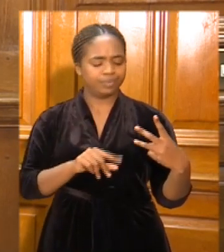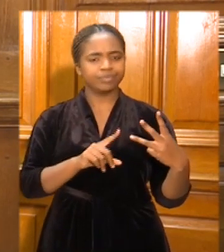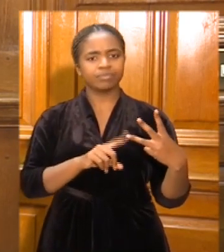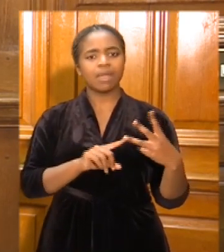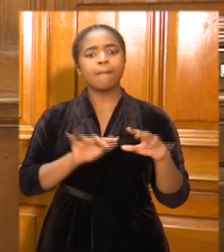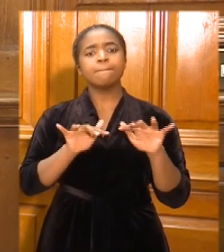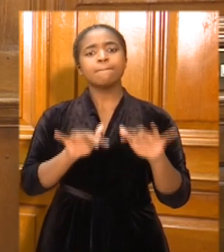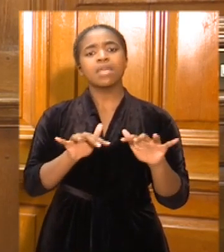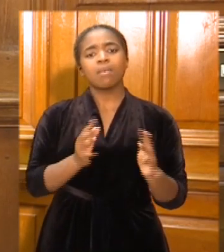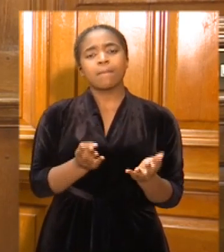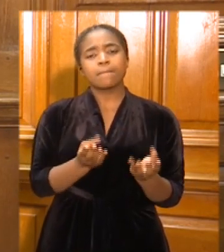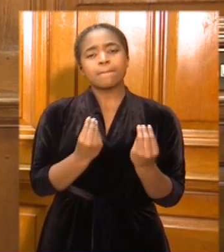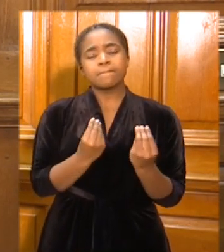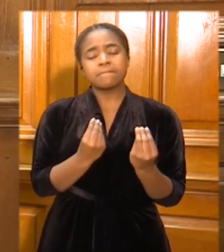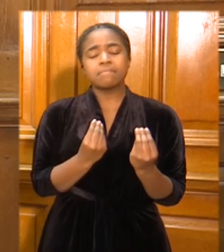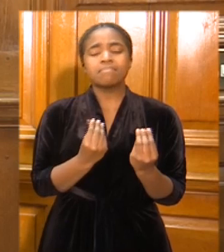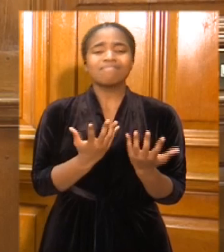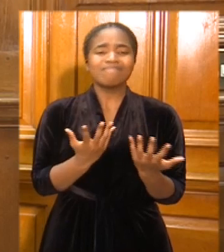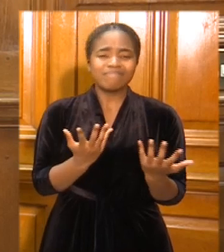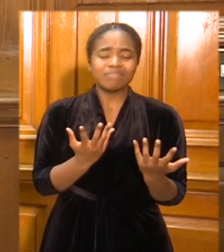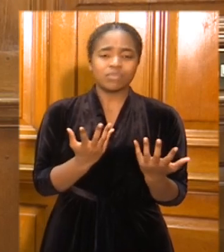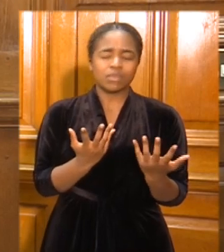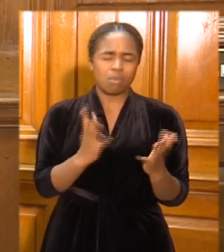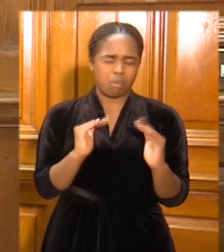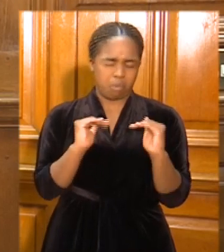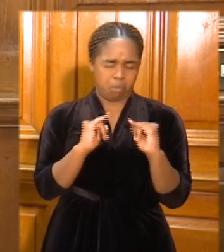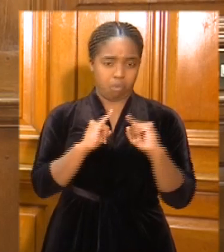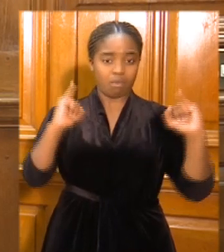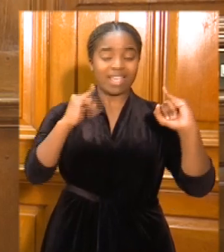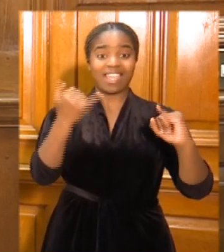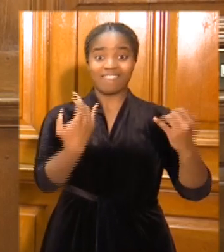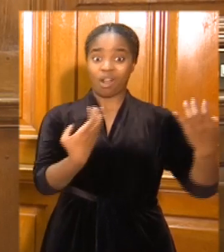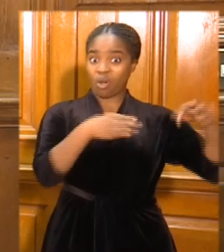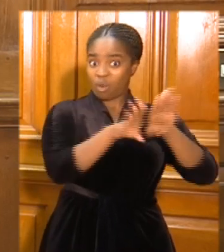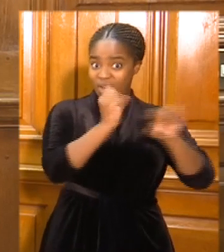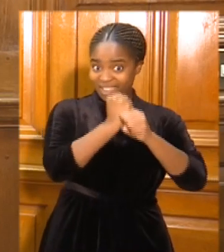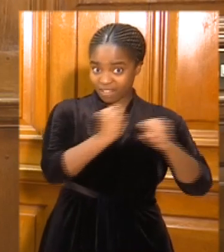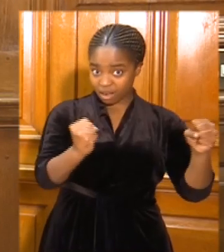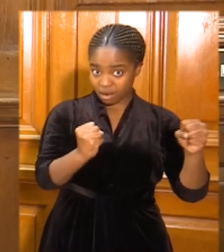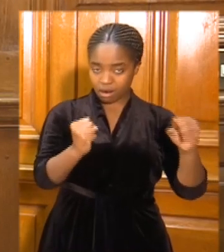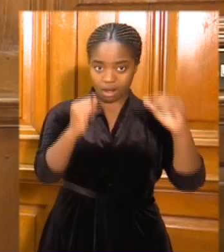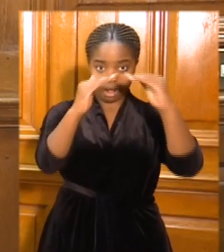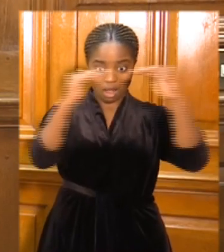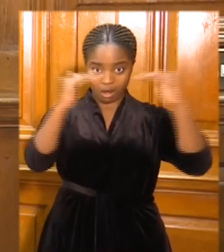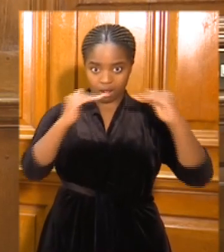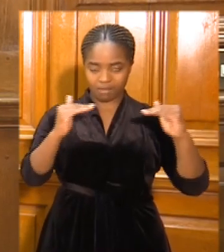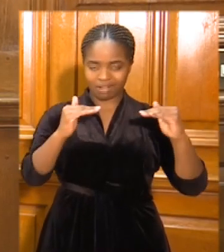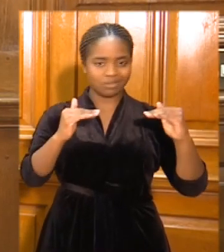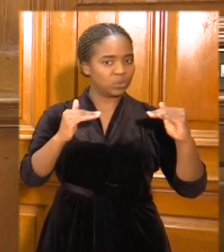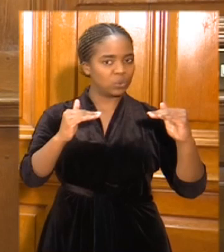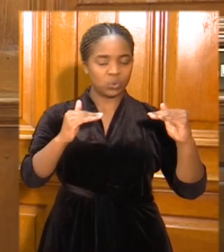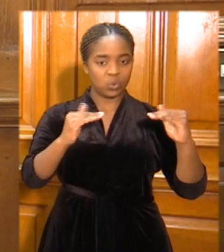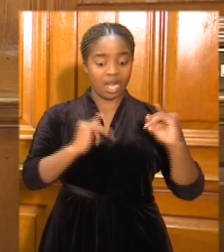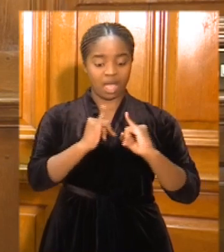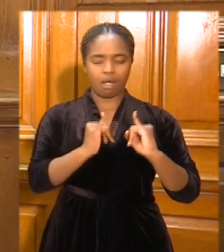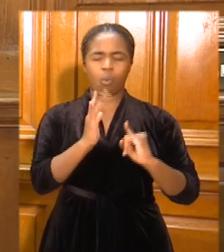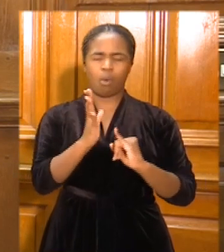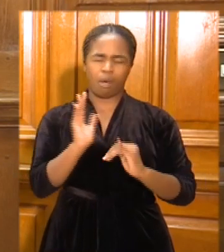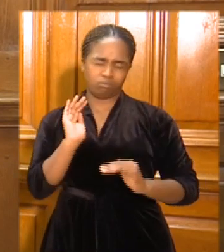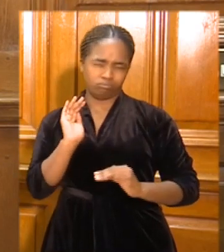infected people could have been much higher had we not acted when we did to